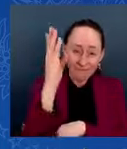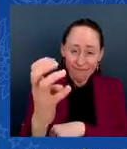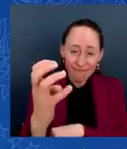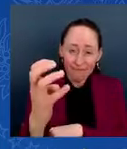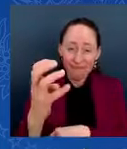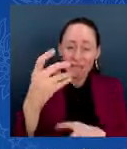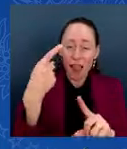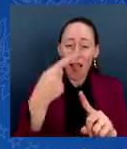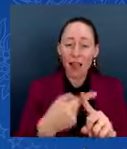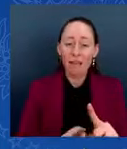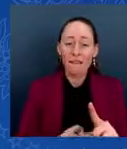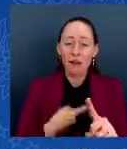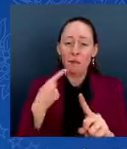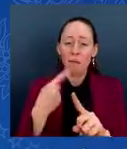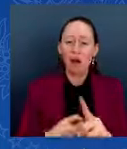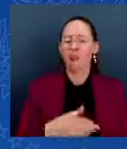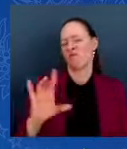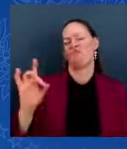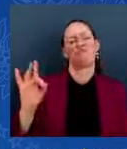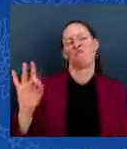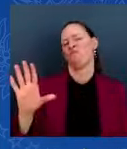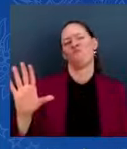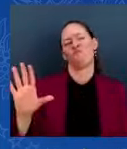than $35 a month.